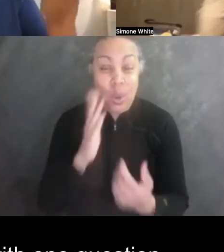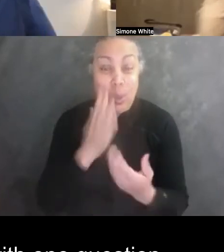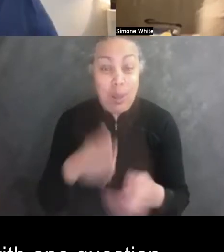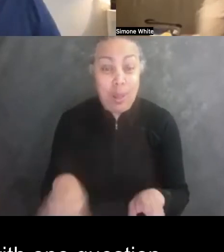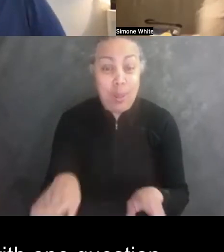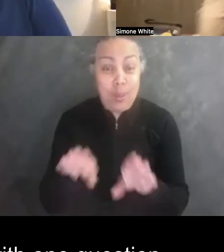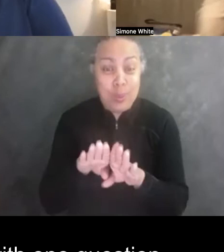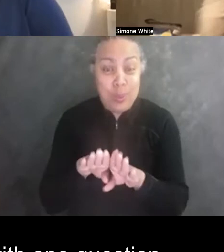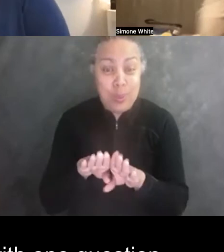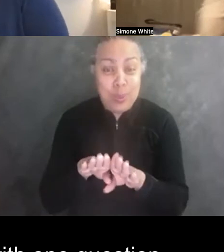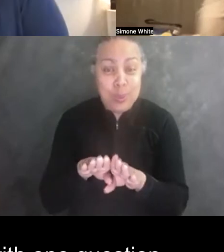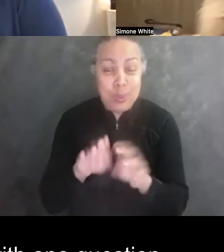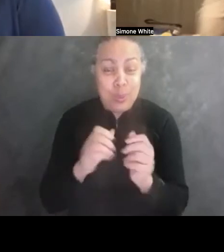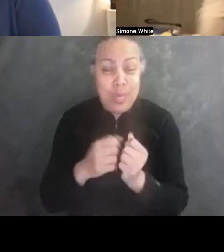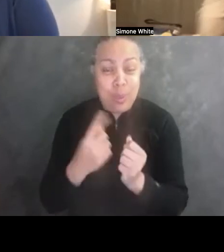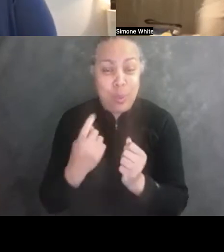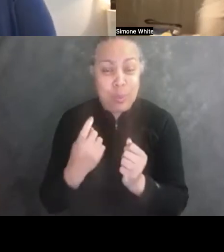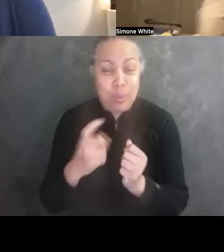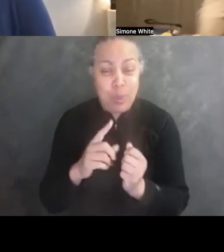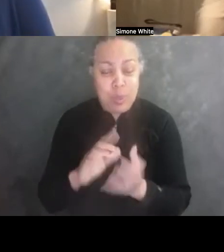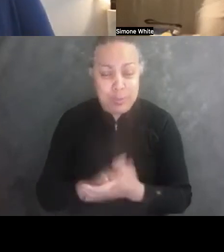close with one question.